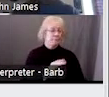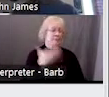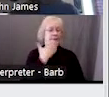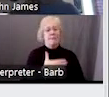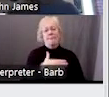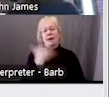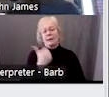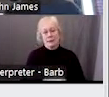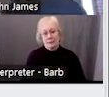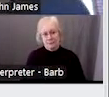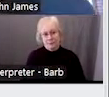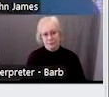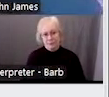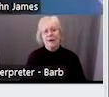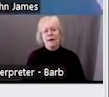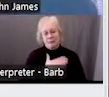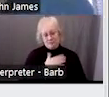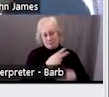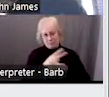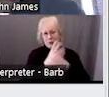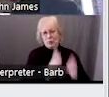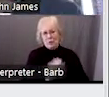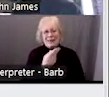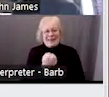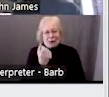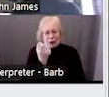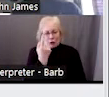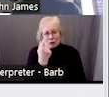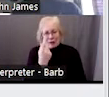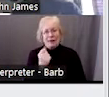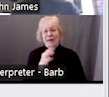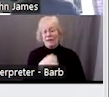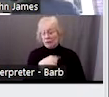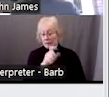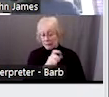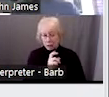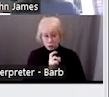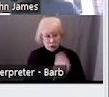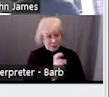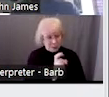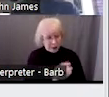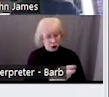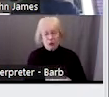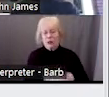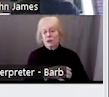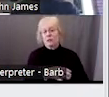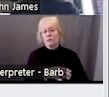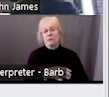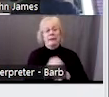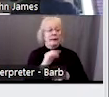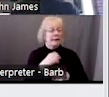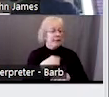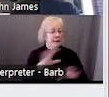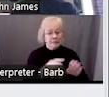he understood when I, you know, needed transportation. He understood if I didn't do something right,